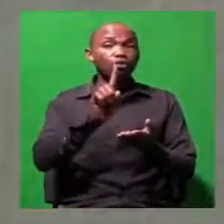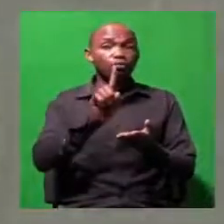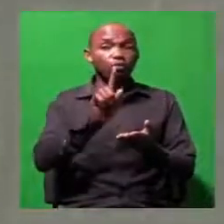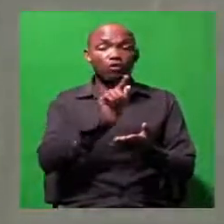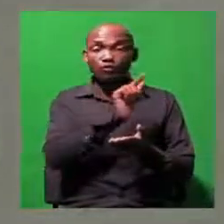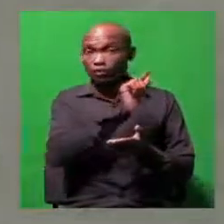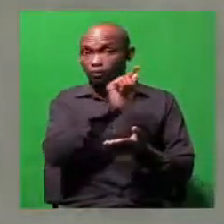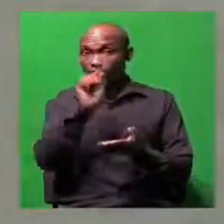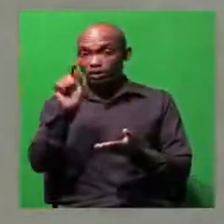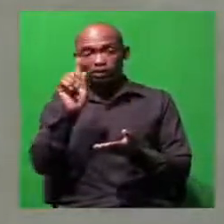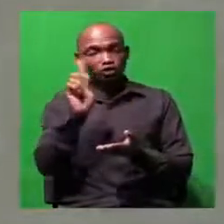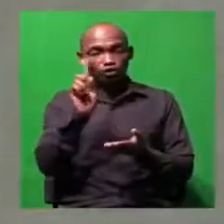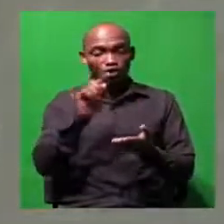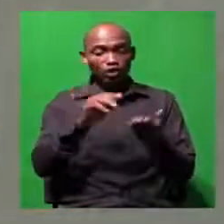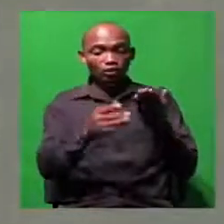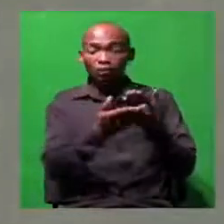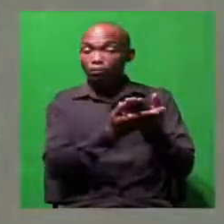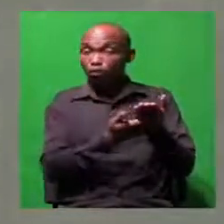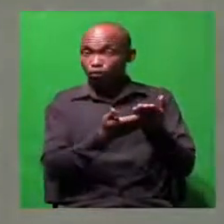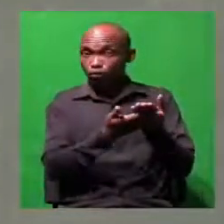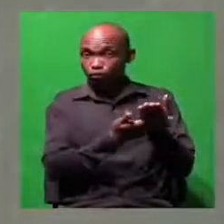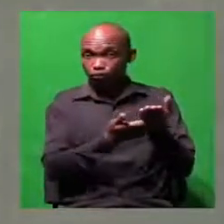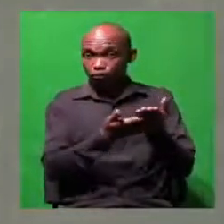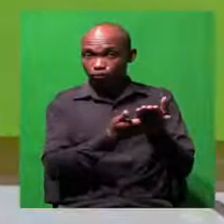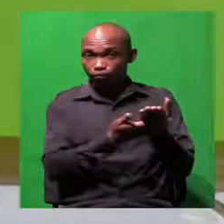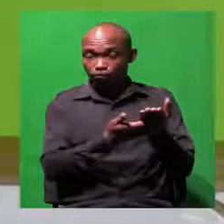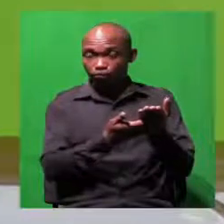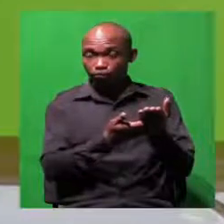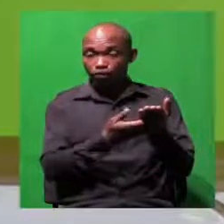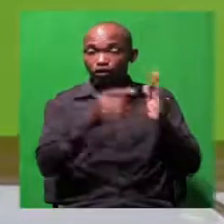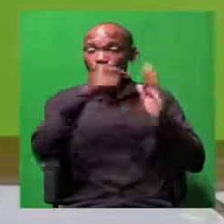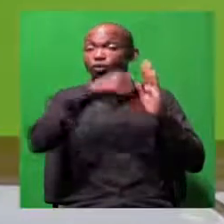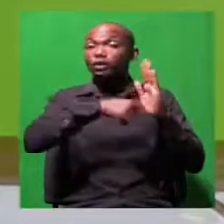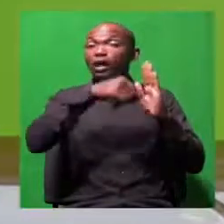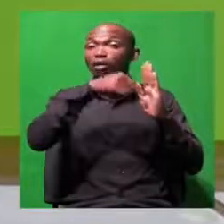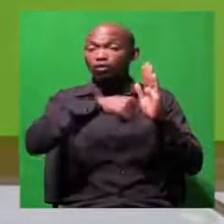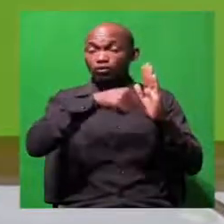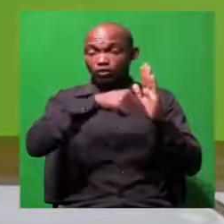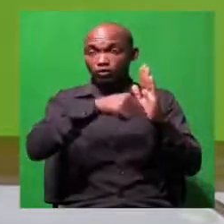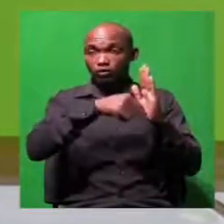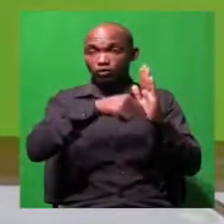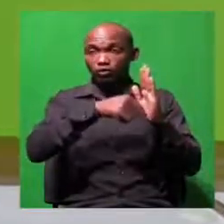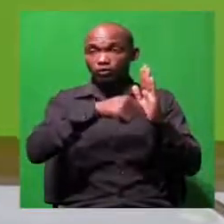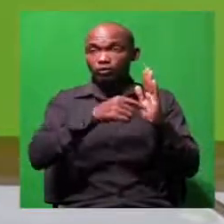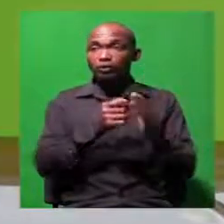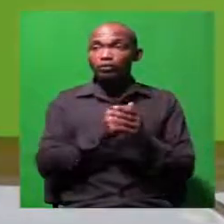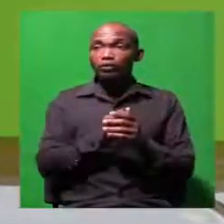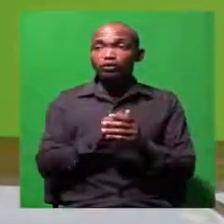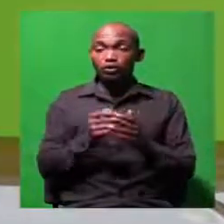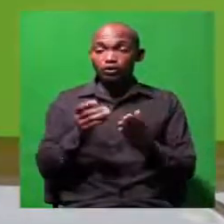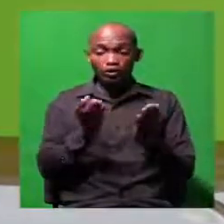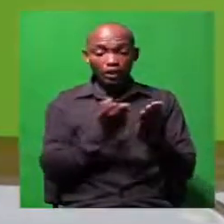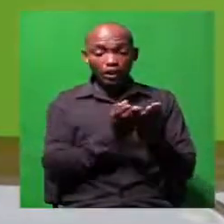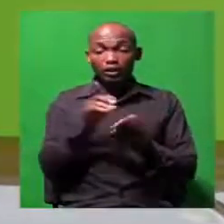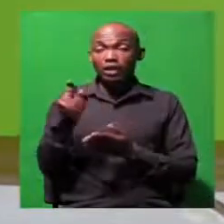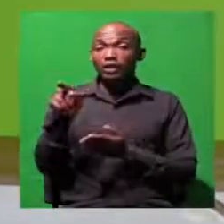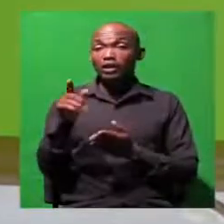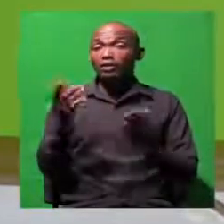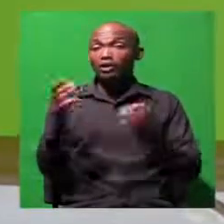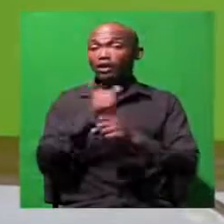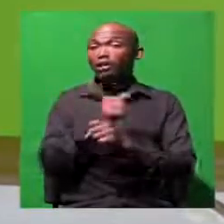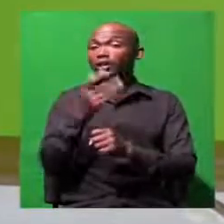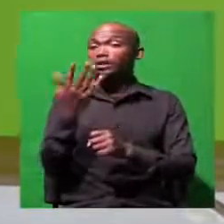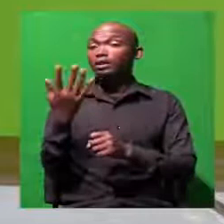not at the top of the meniscus. So make sure the level of your eye and the level of the